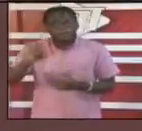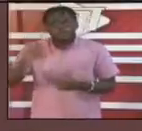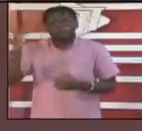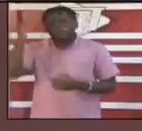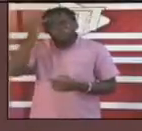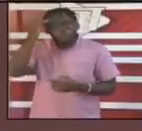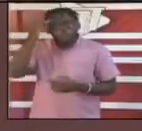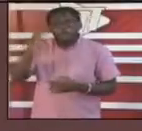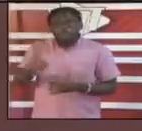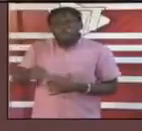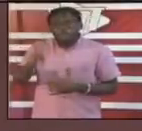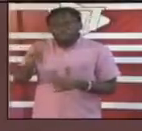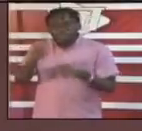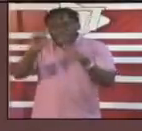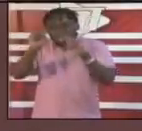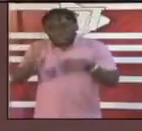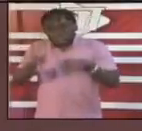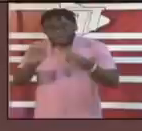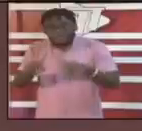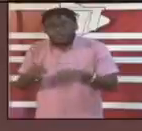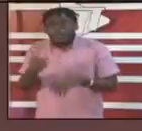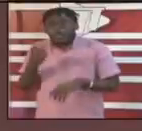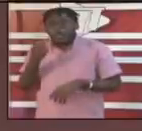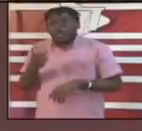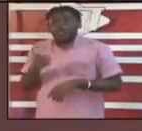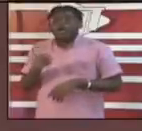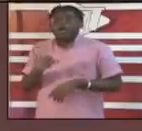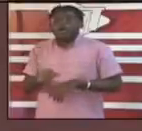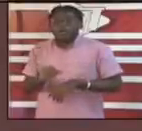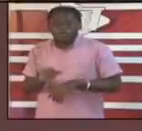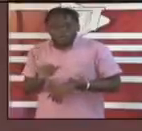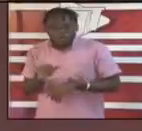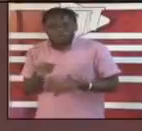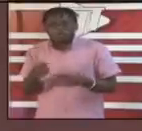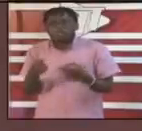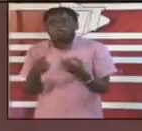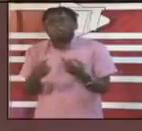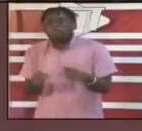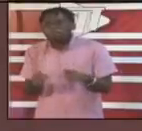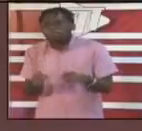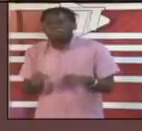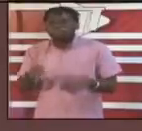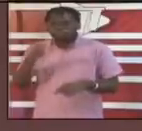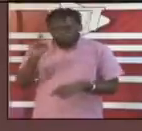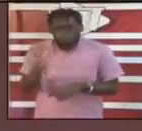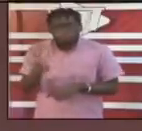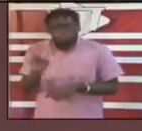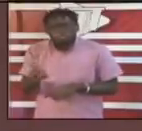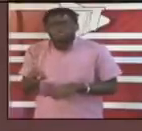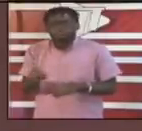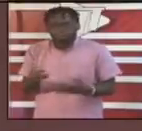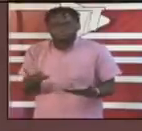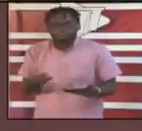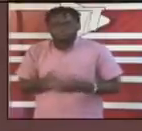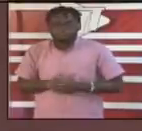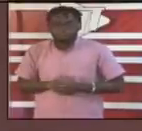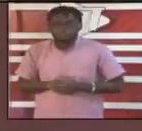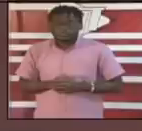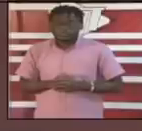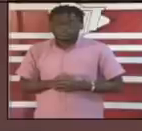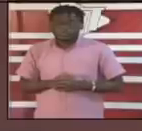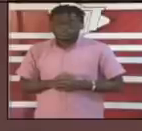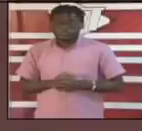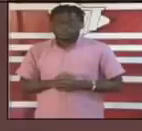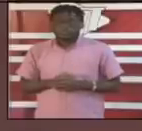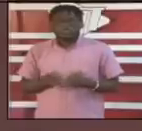through 7 years of primary school, 5 years of secondary school, and she struggled, only to realize that